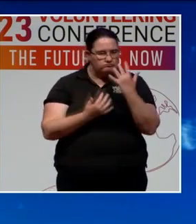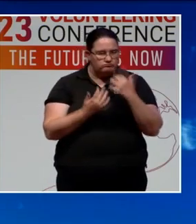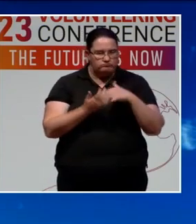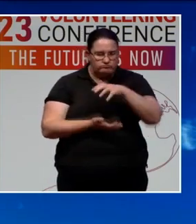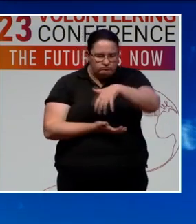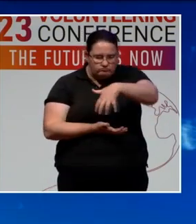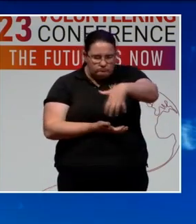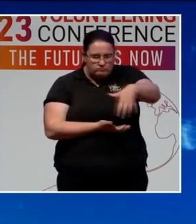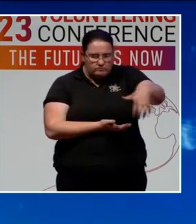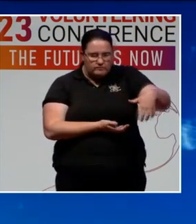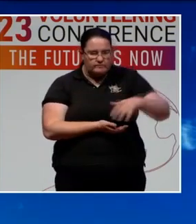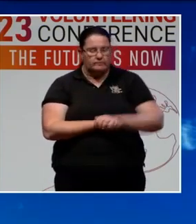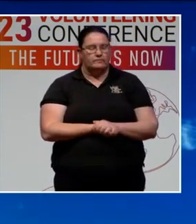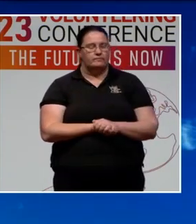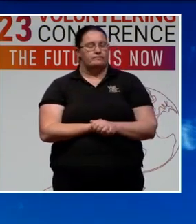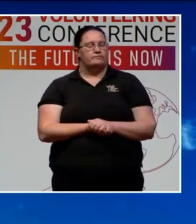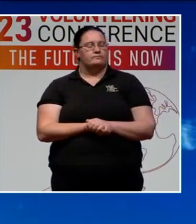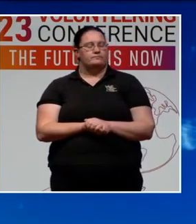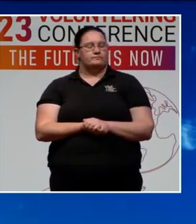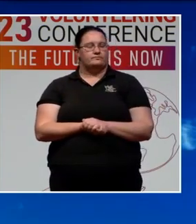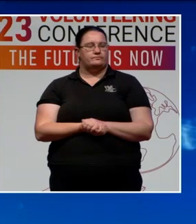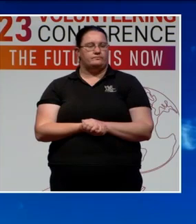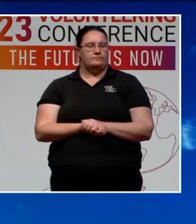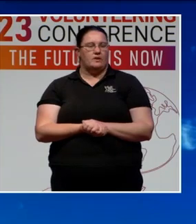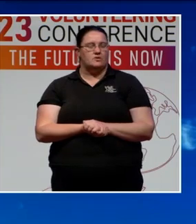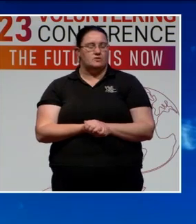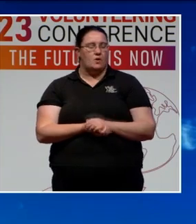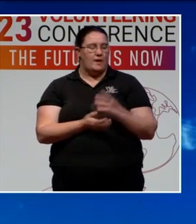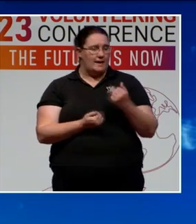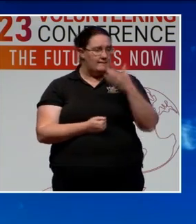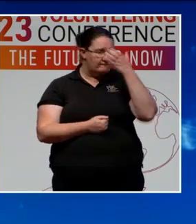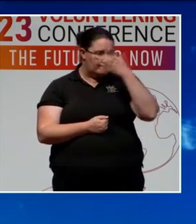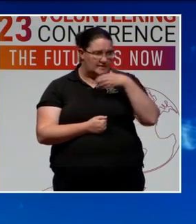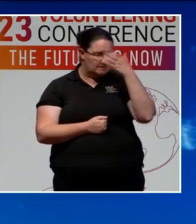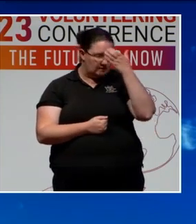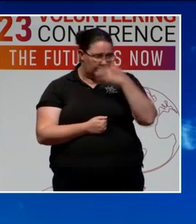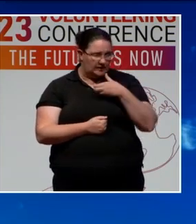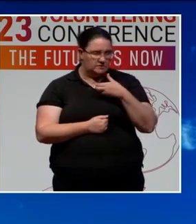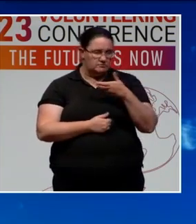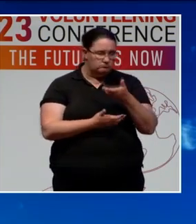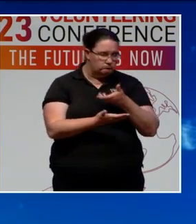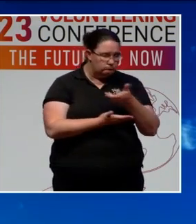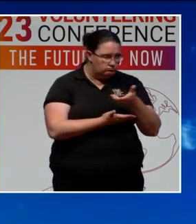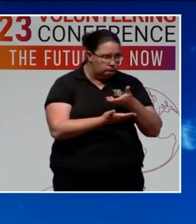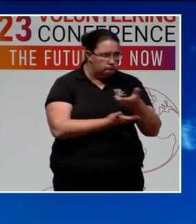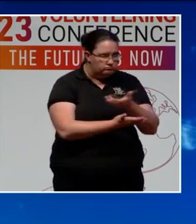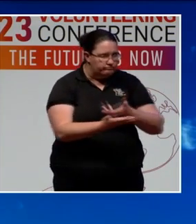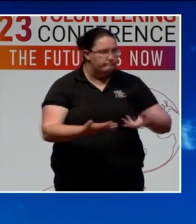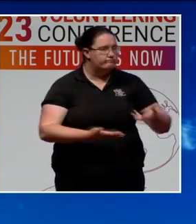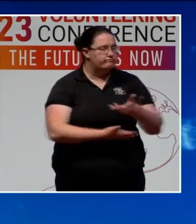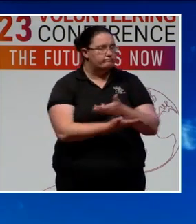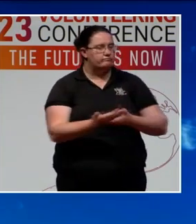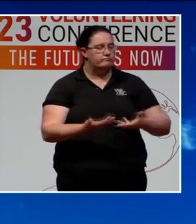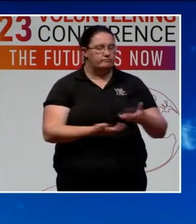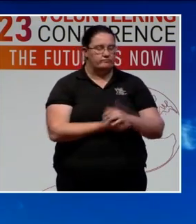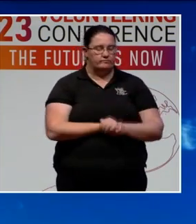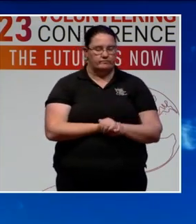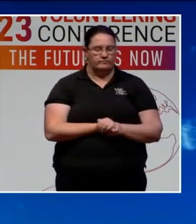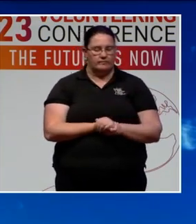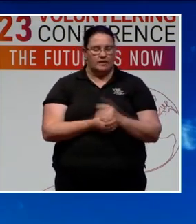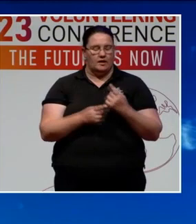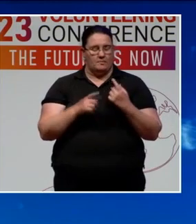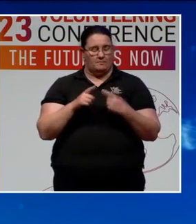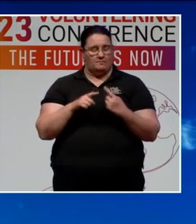included face-to-face visioning sessions and a building phase with opportunities to test and refine the